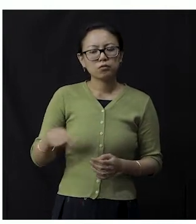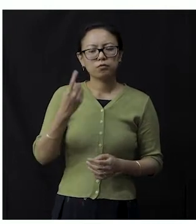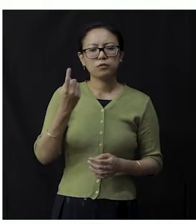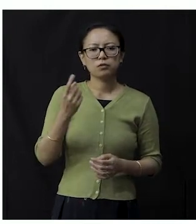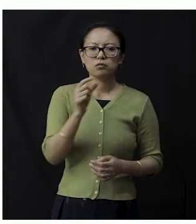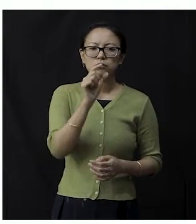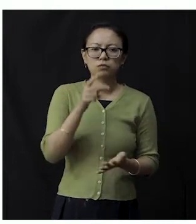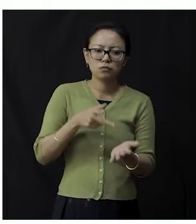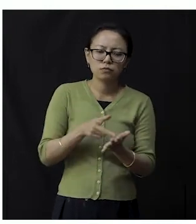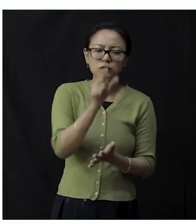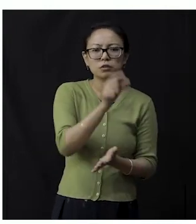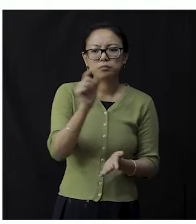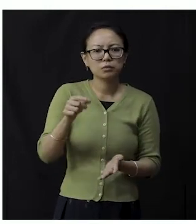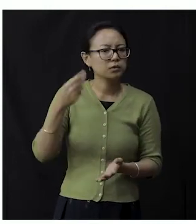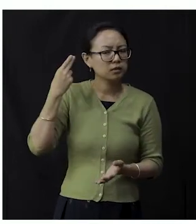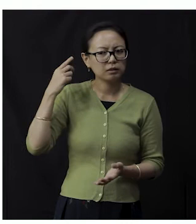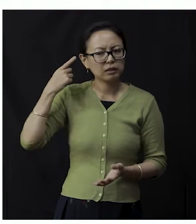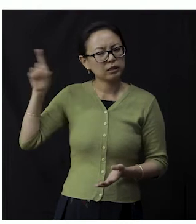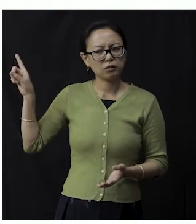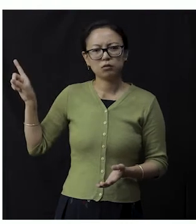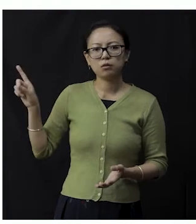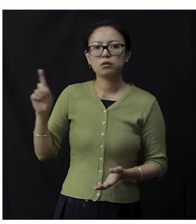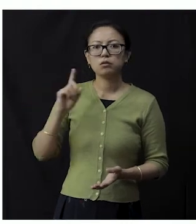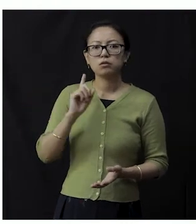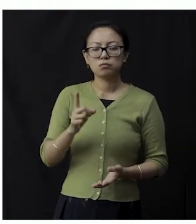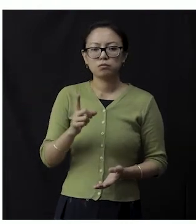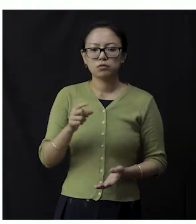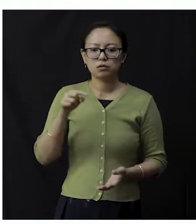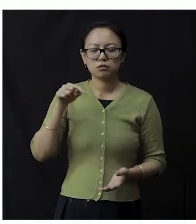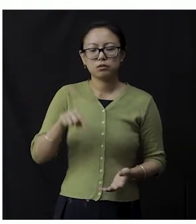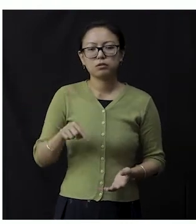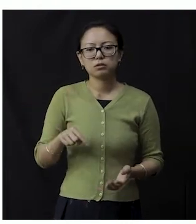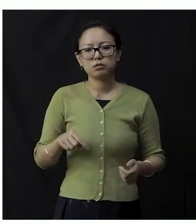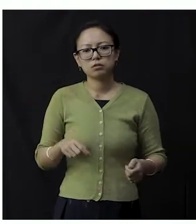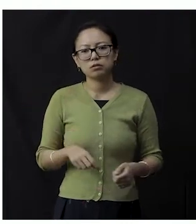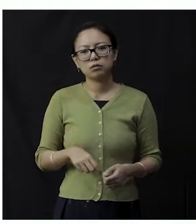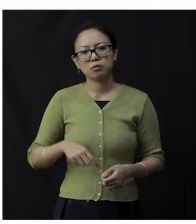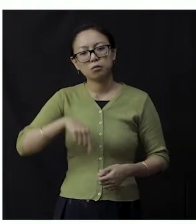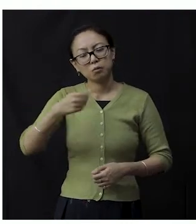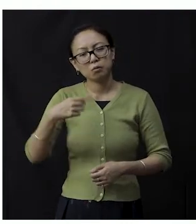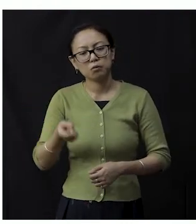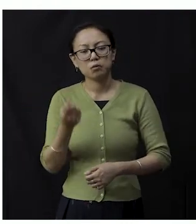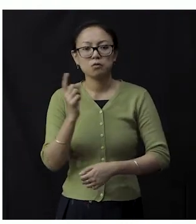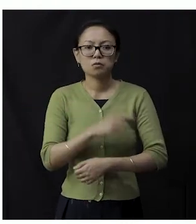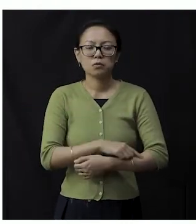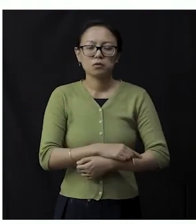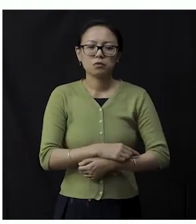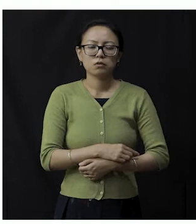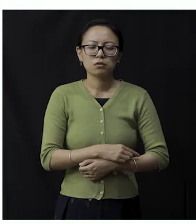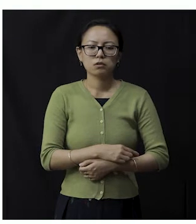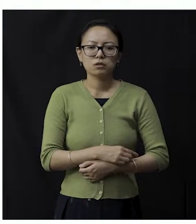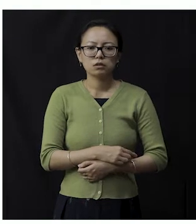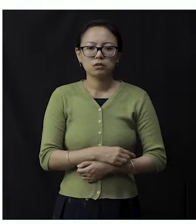take him time to grow up and he would understand that this is a rude behavior. But because they did